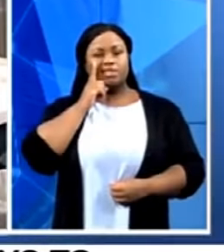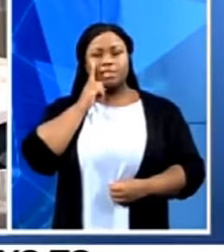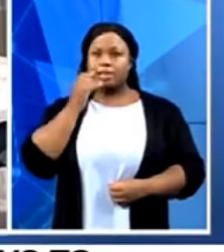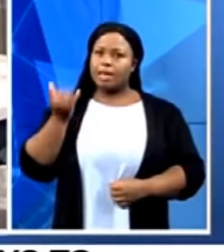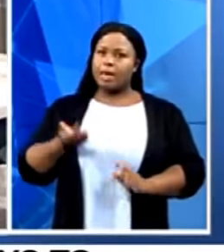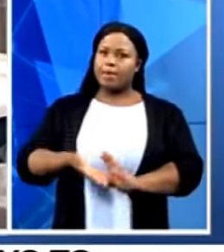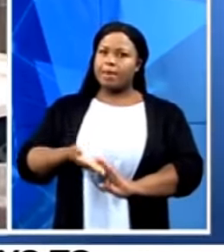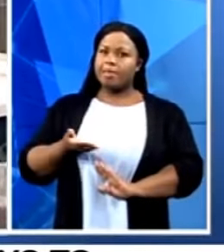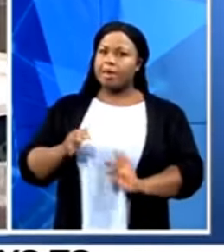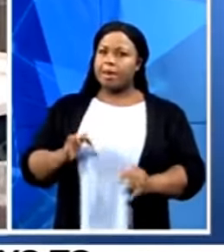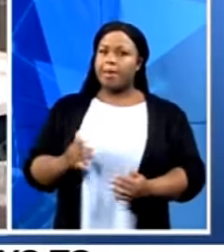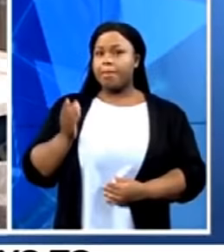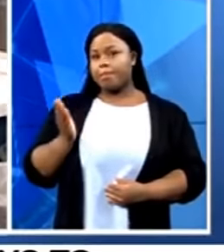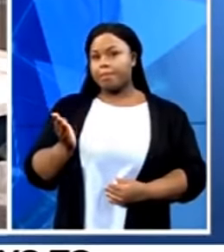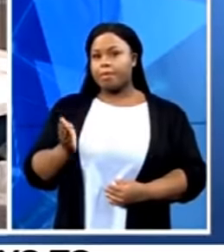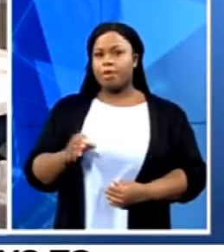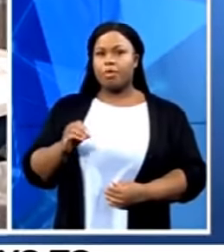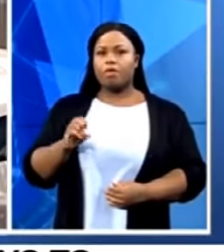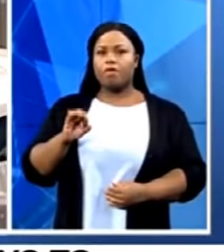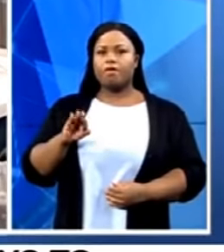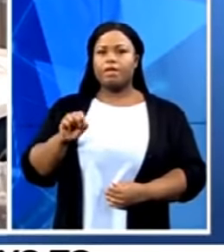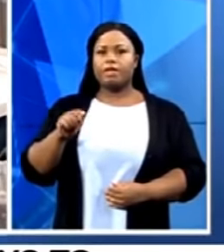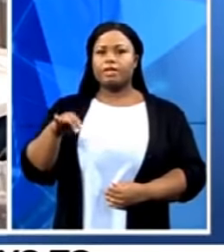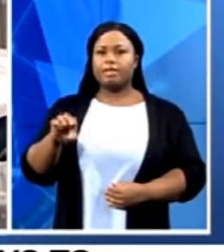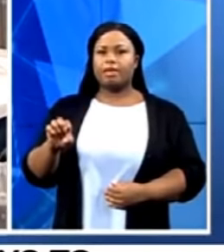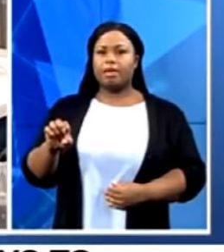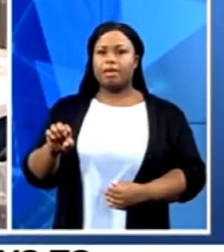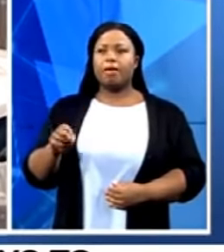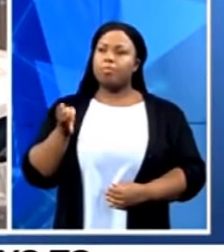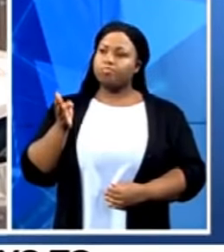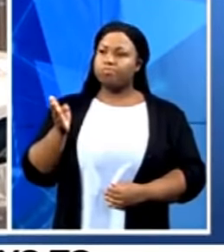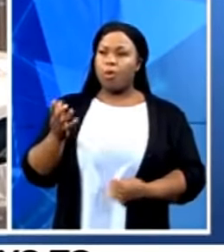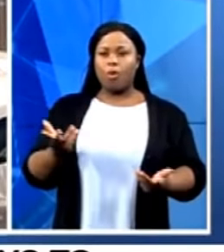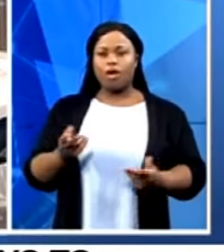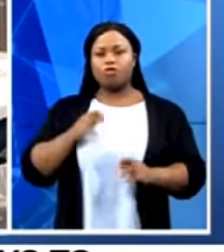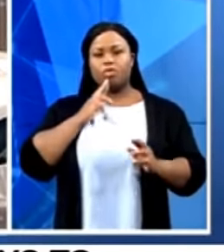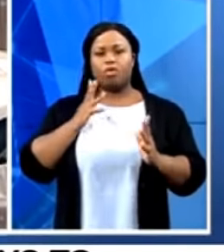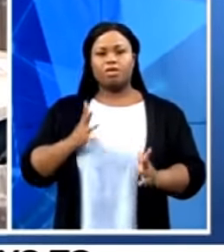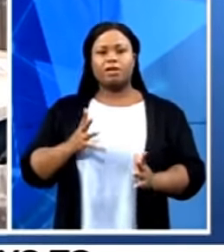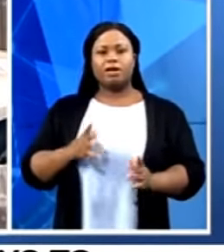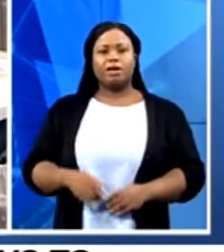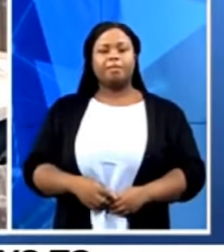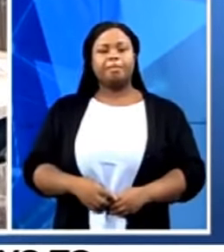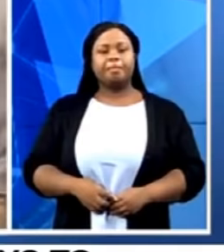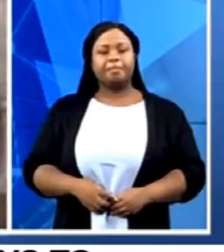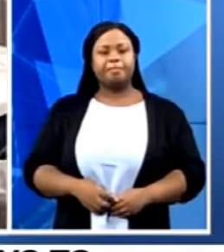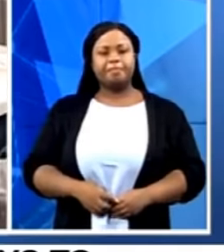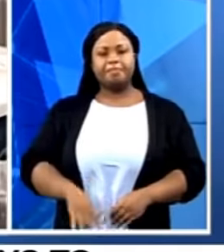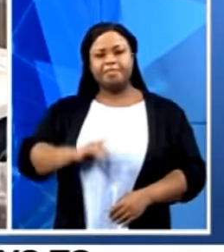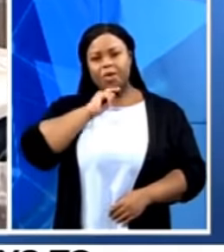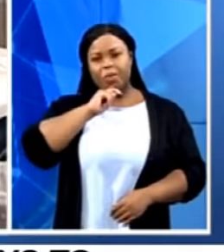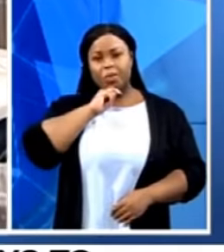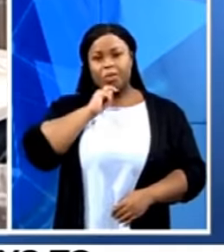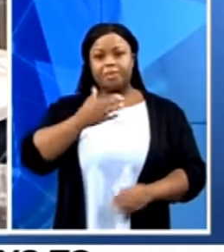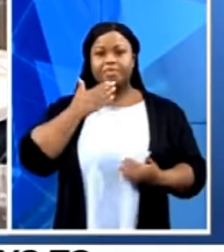Ofentse Setimo. He's a reporter covering this story. Ofentse, a very good morning to you. Thank you very much indeed for joining us. I've seen